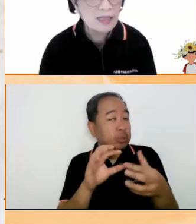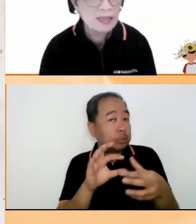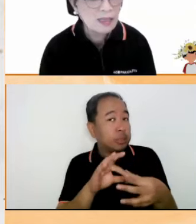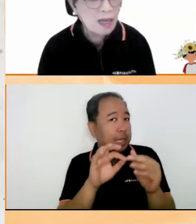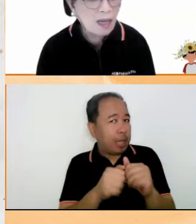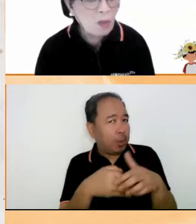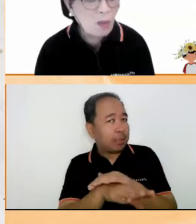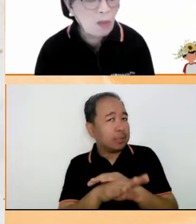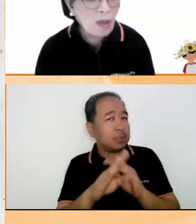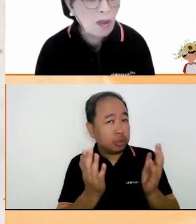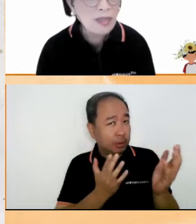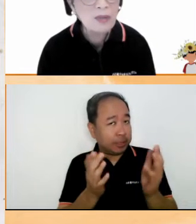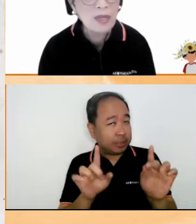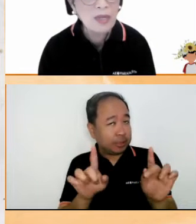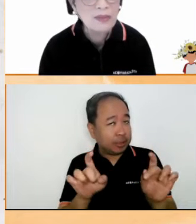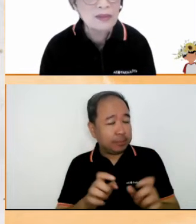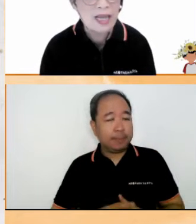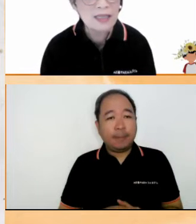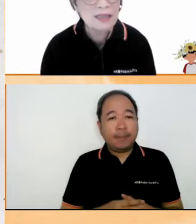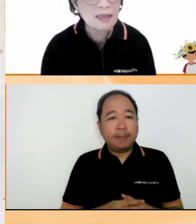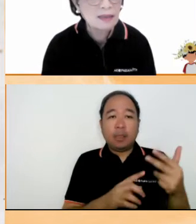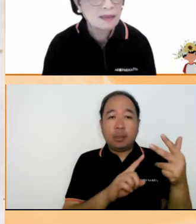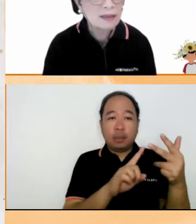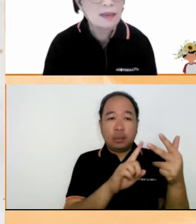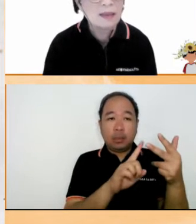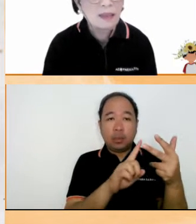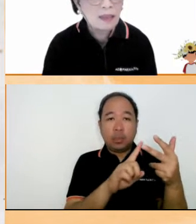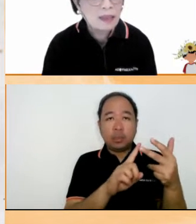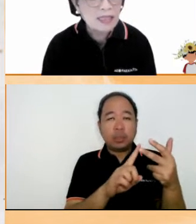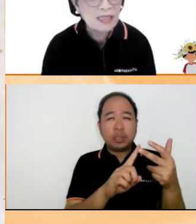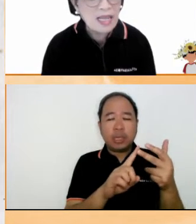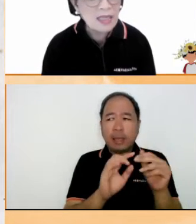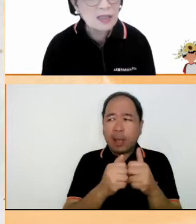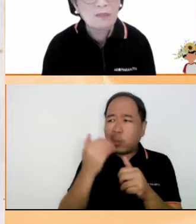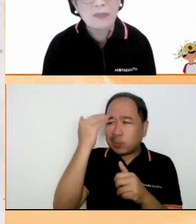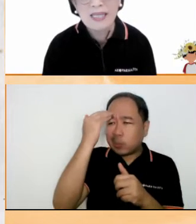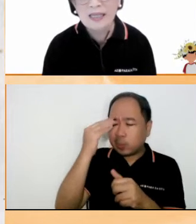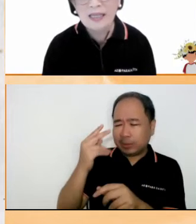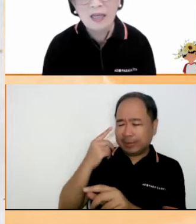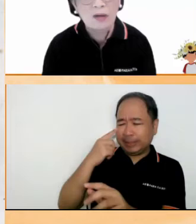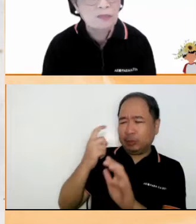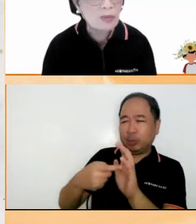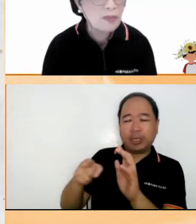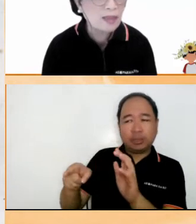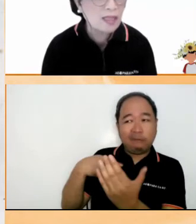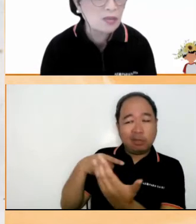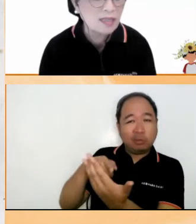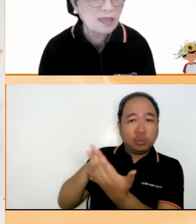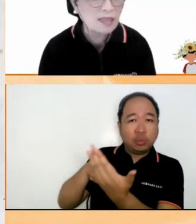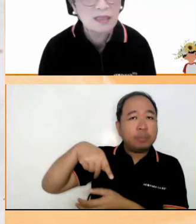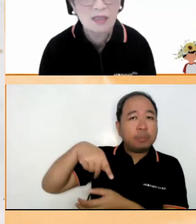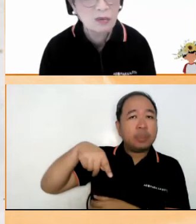Next, how can we recognize the signs of PTSD or post-traumatic